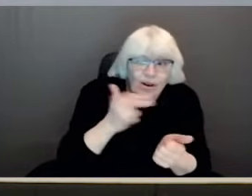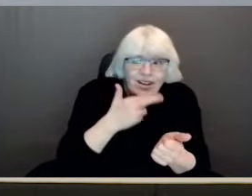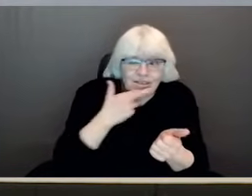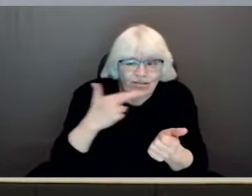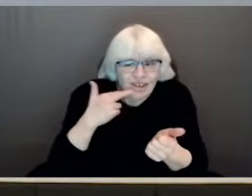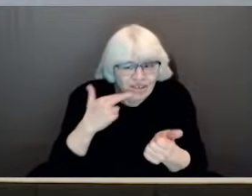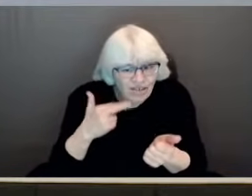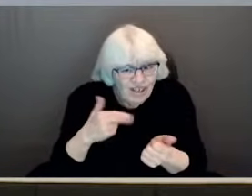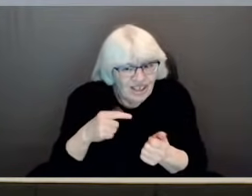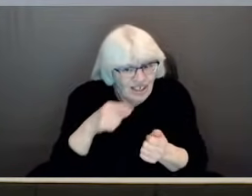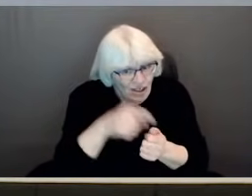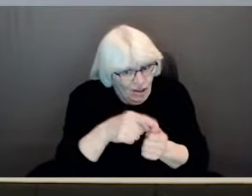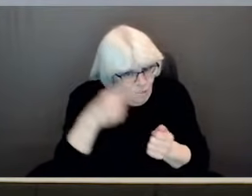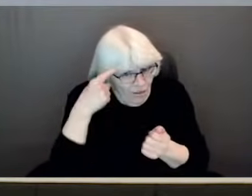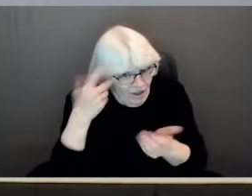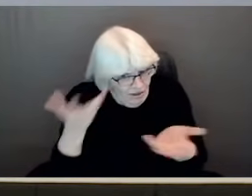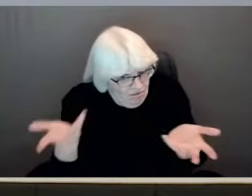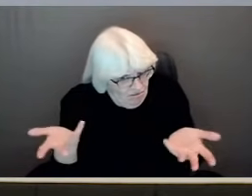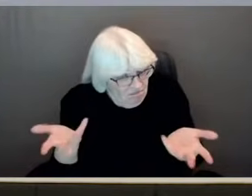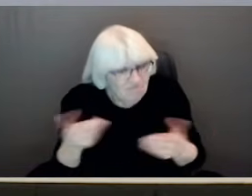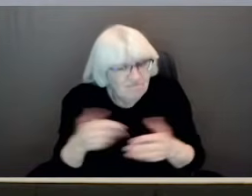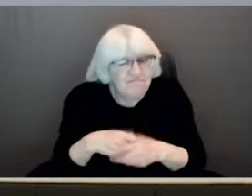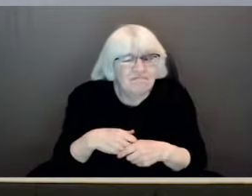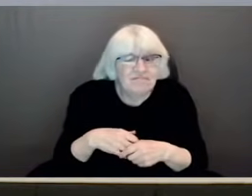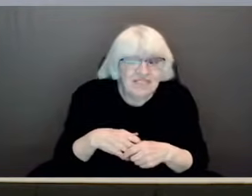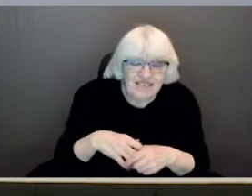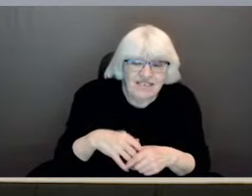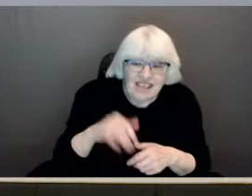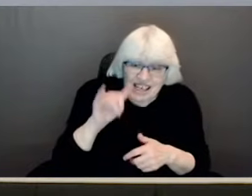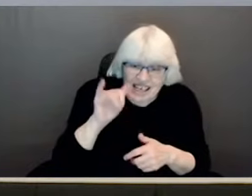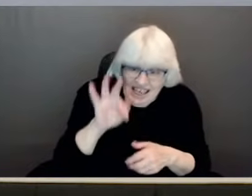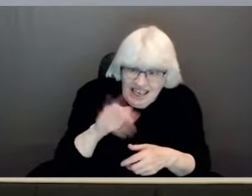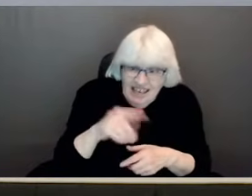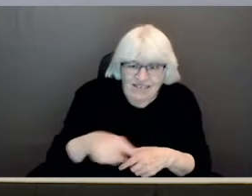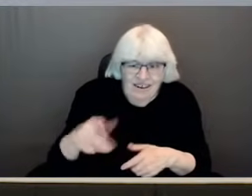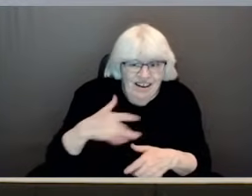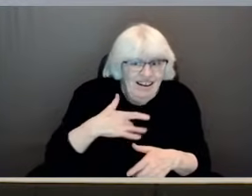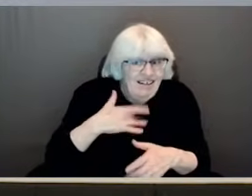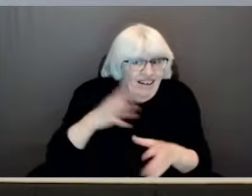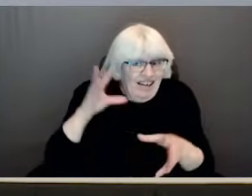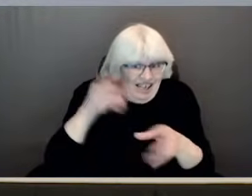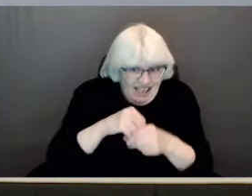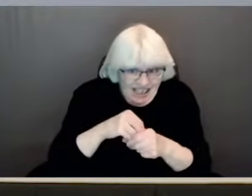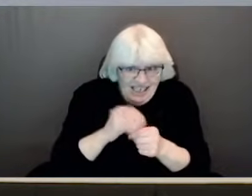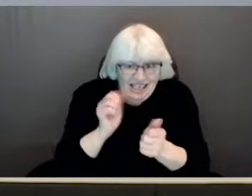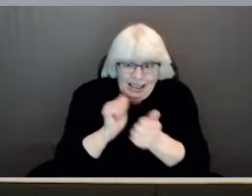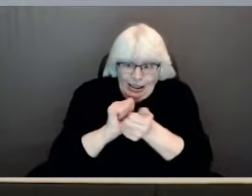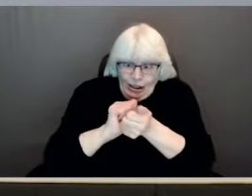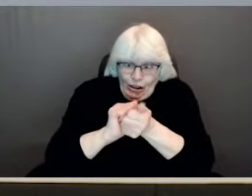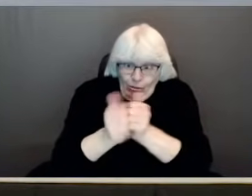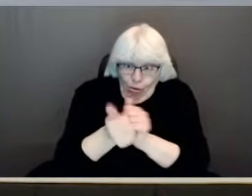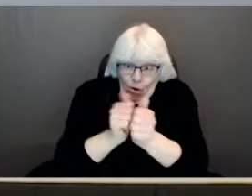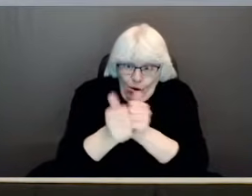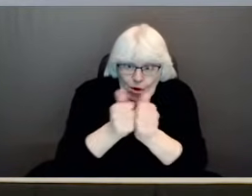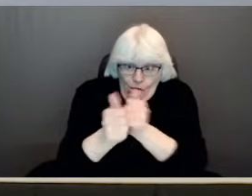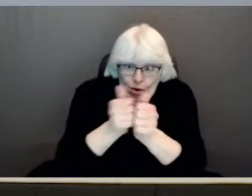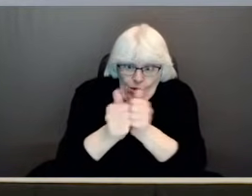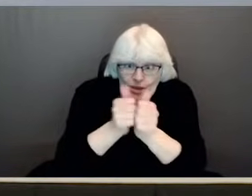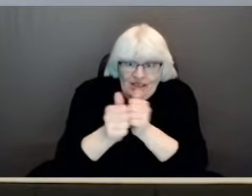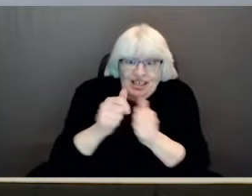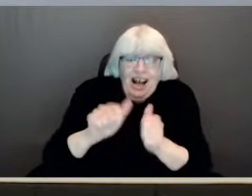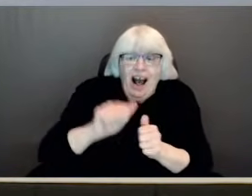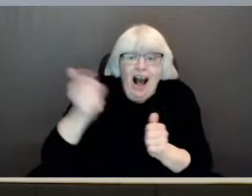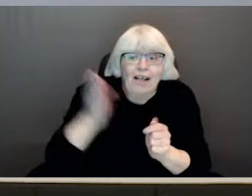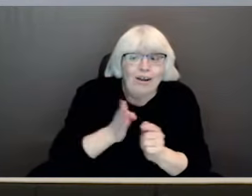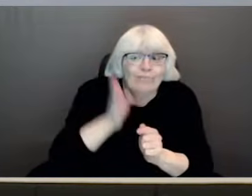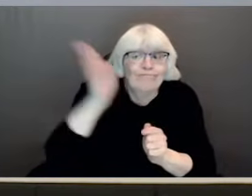young athletes, if they are traveling off island, we've said for a number of weeks now, they should be tested